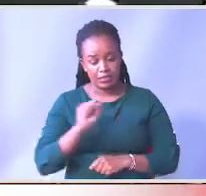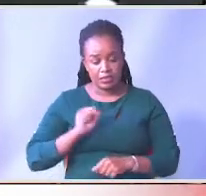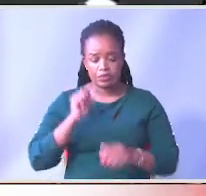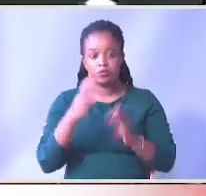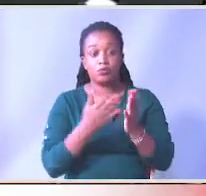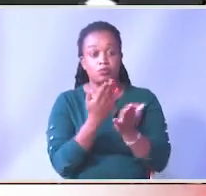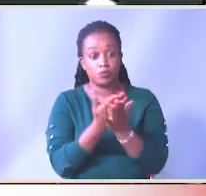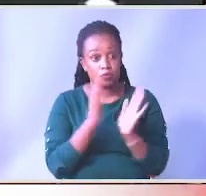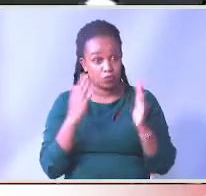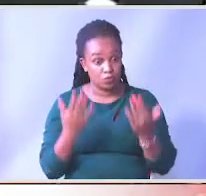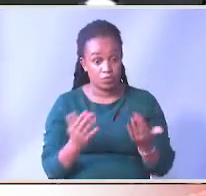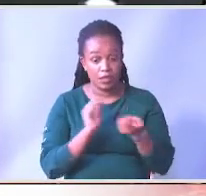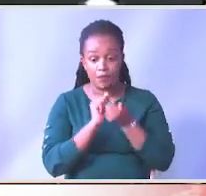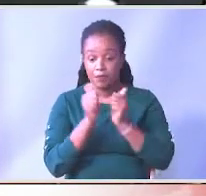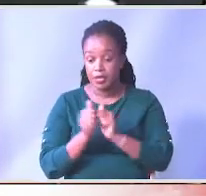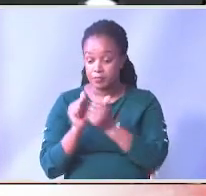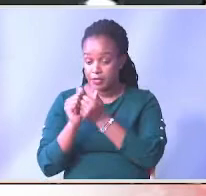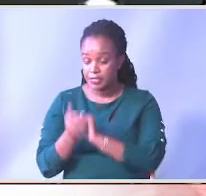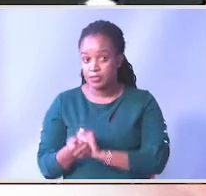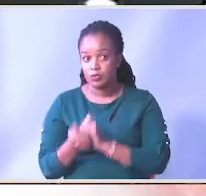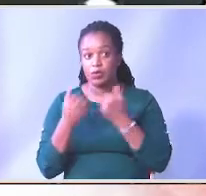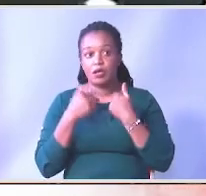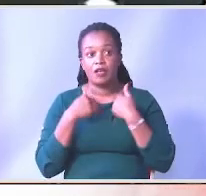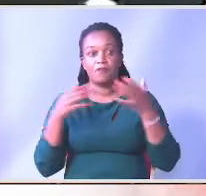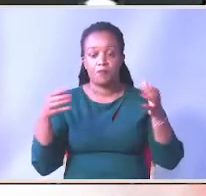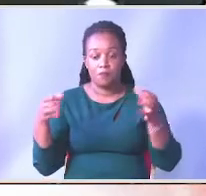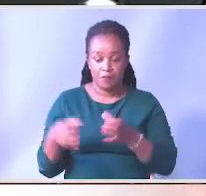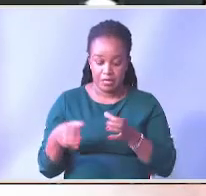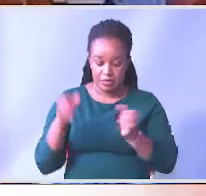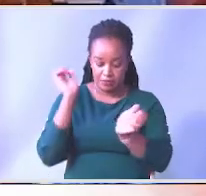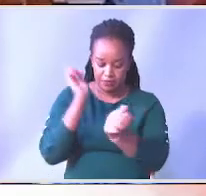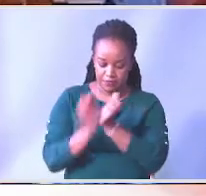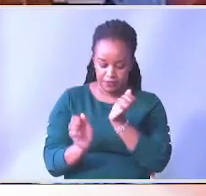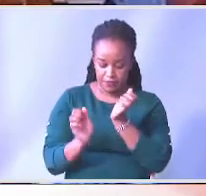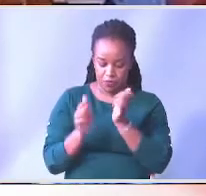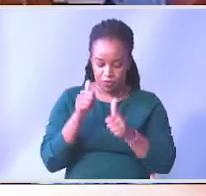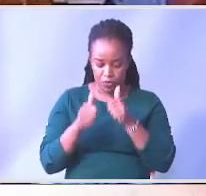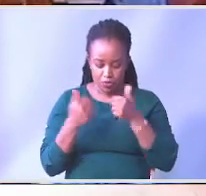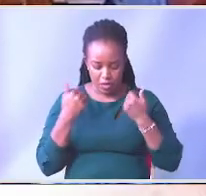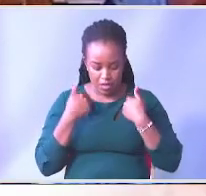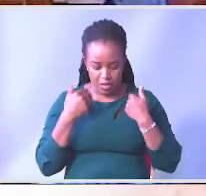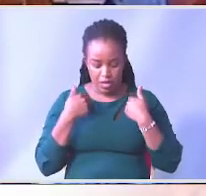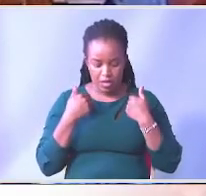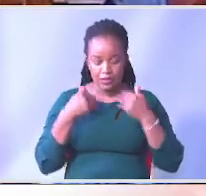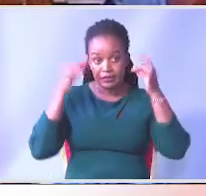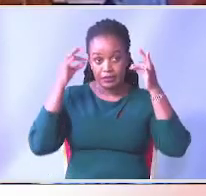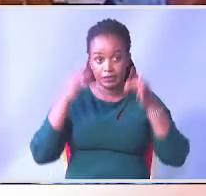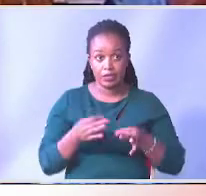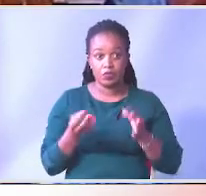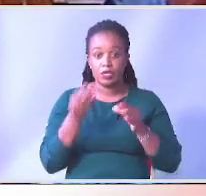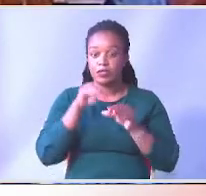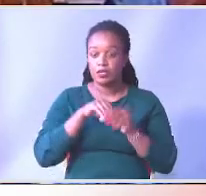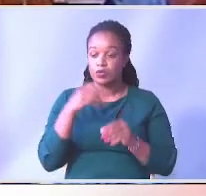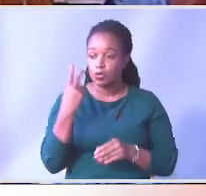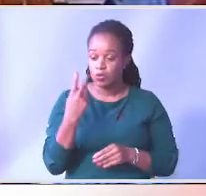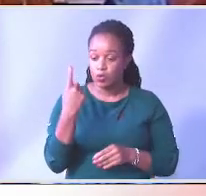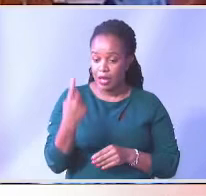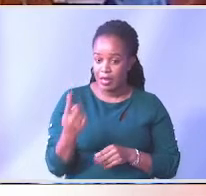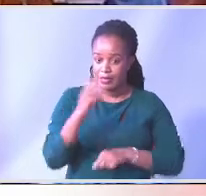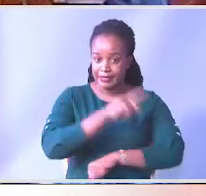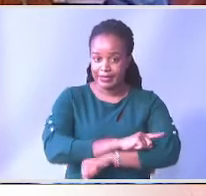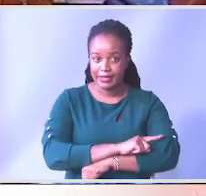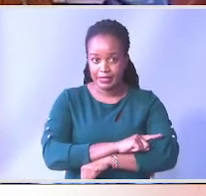an amendment to allow party disciplinary cases be heard and determined within 21 days, contrary to 7 days